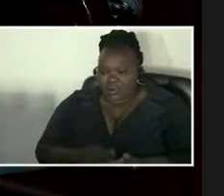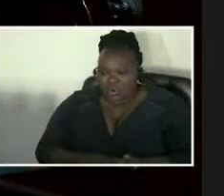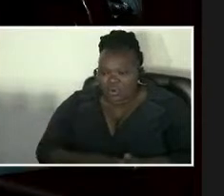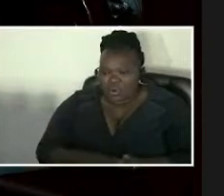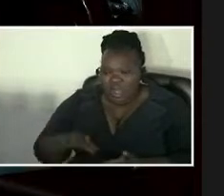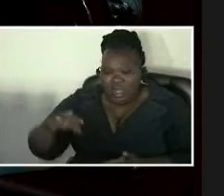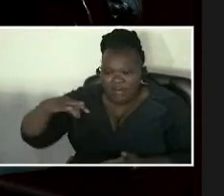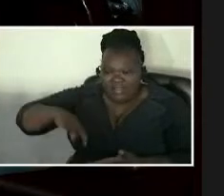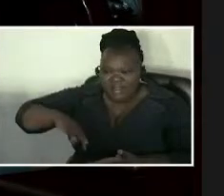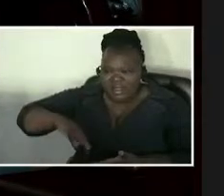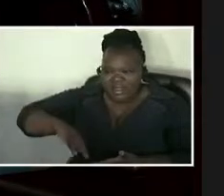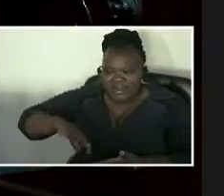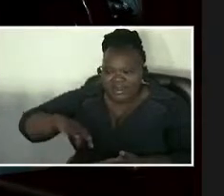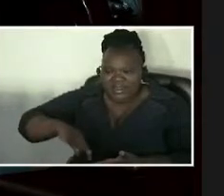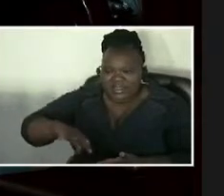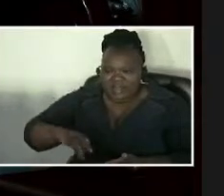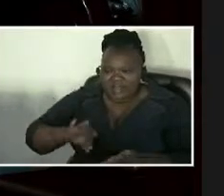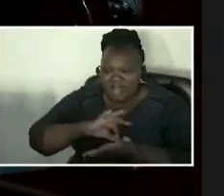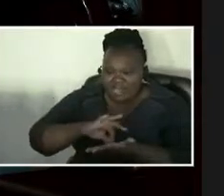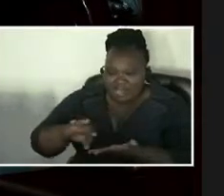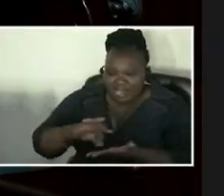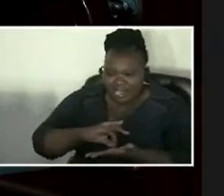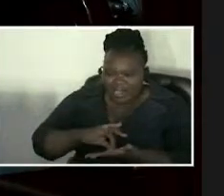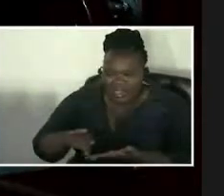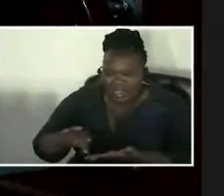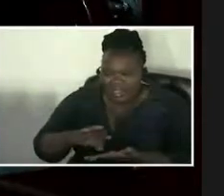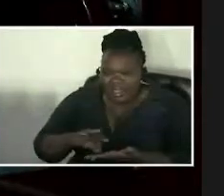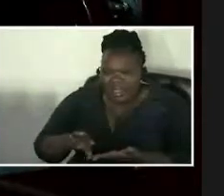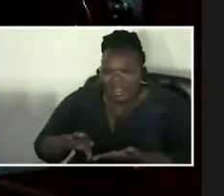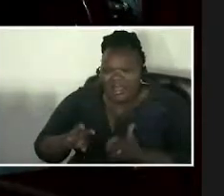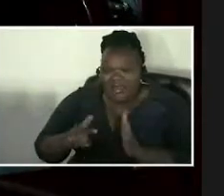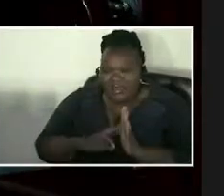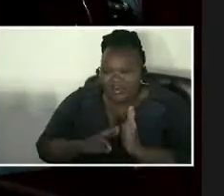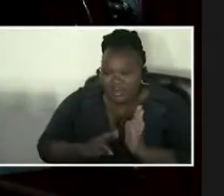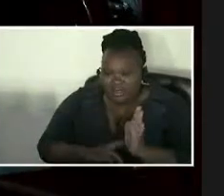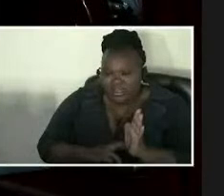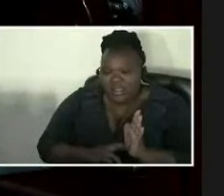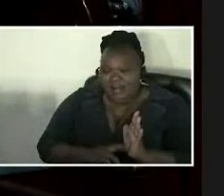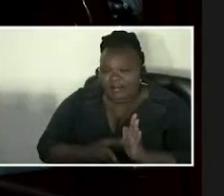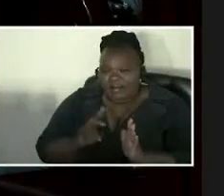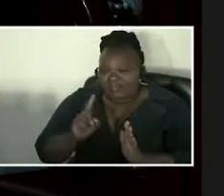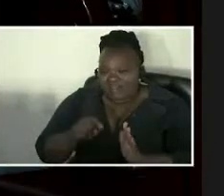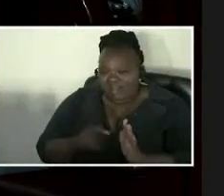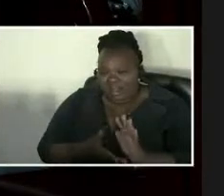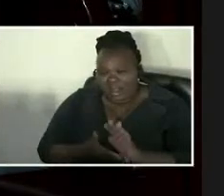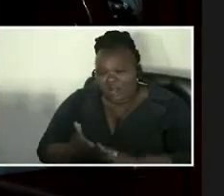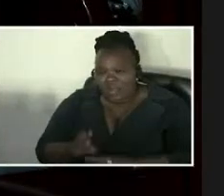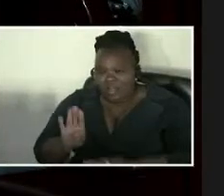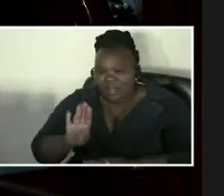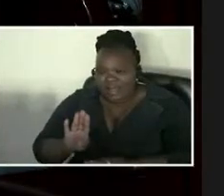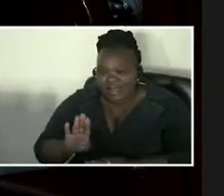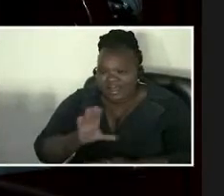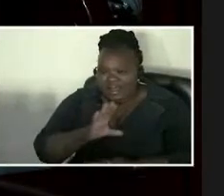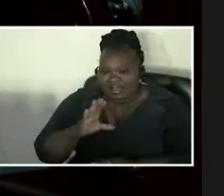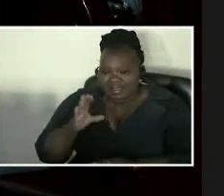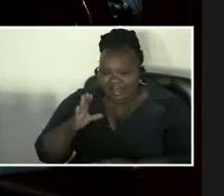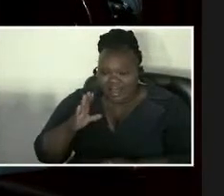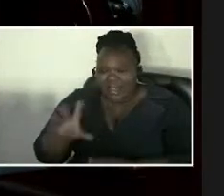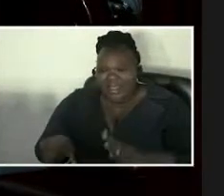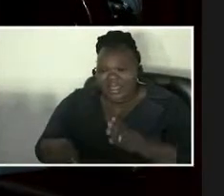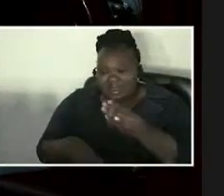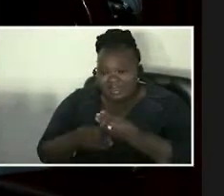salaries of cleanness and security are regulated and need to go through the beginning council in